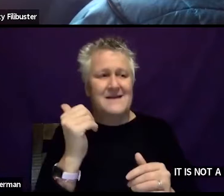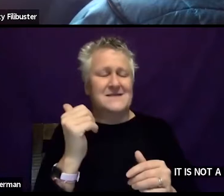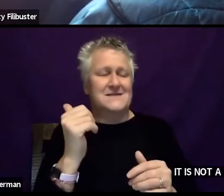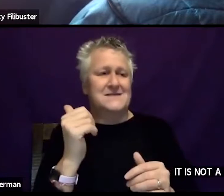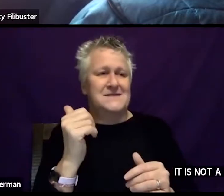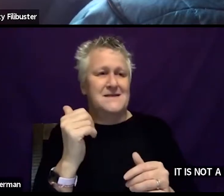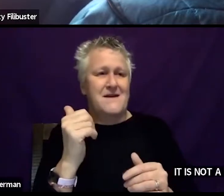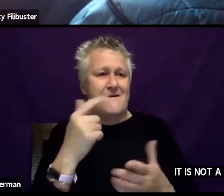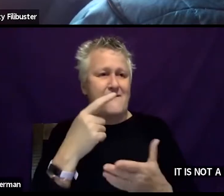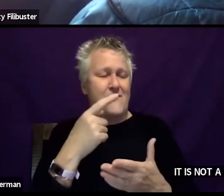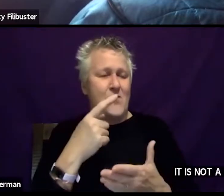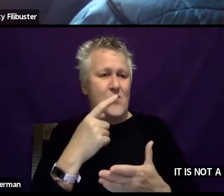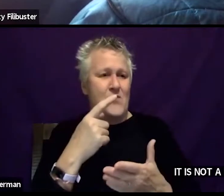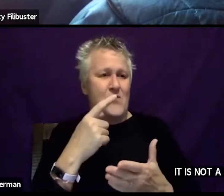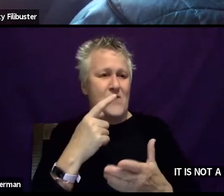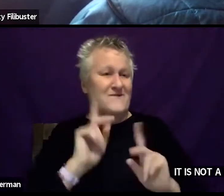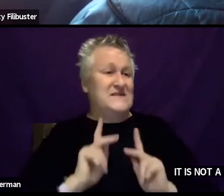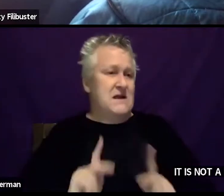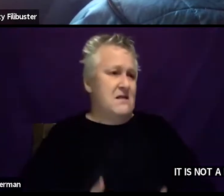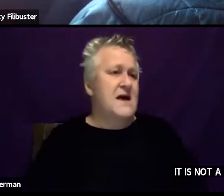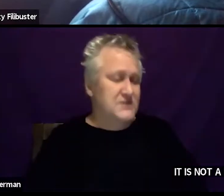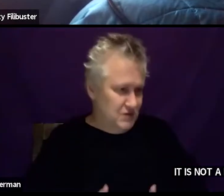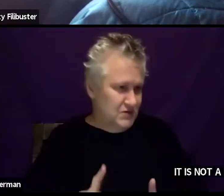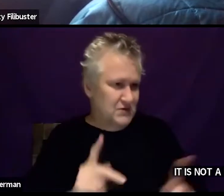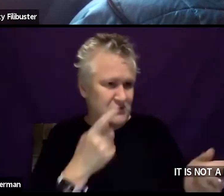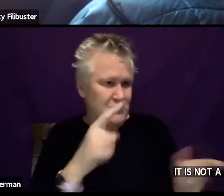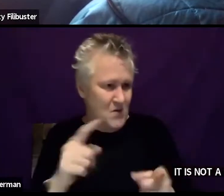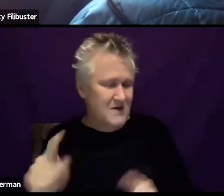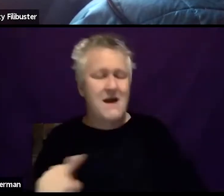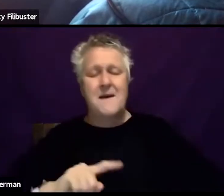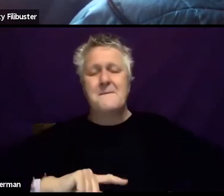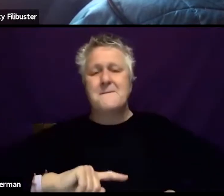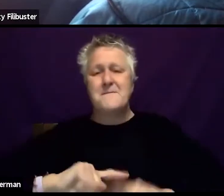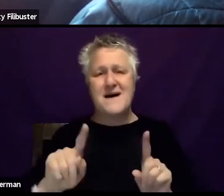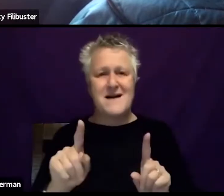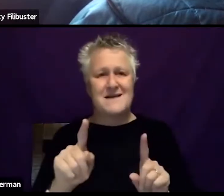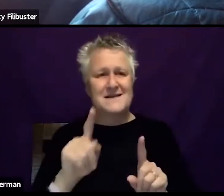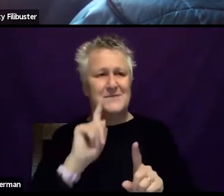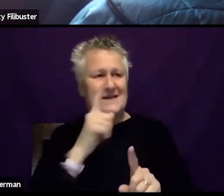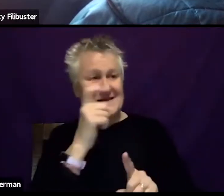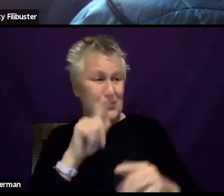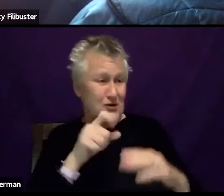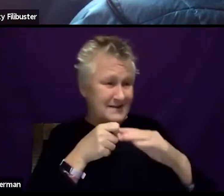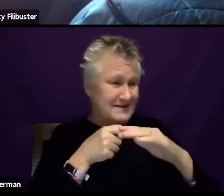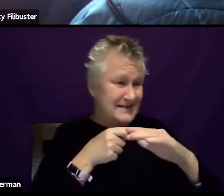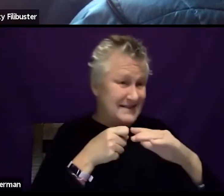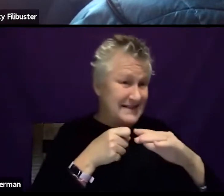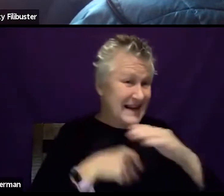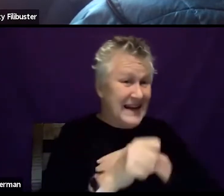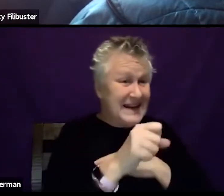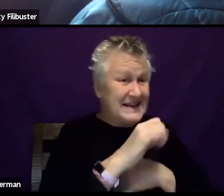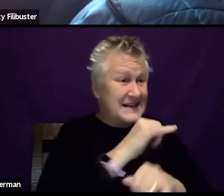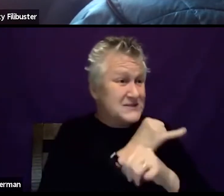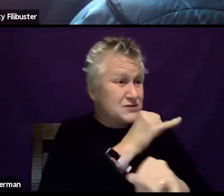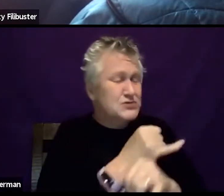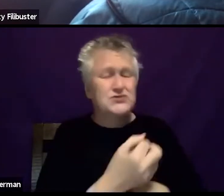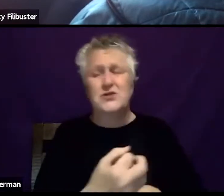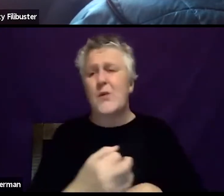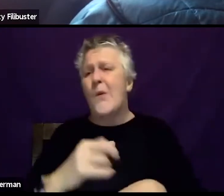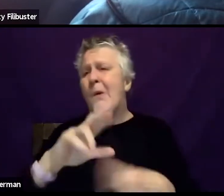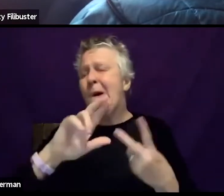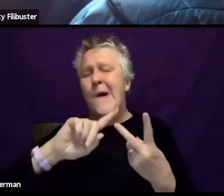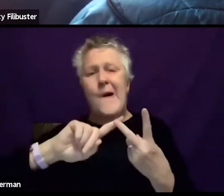live healthy lives, or, you know, get exercise or eat, you know,